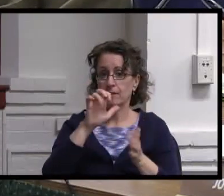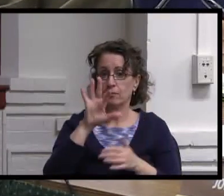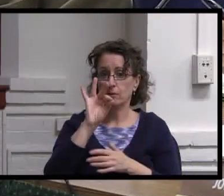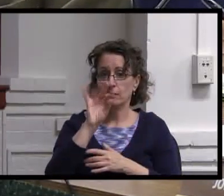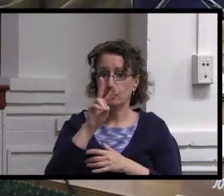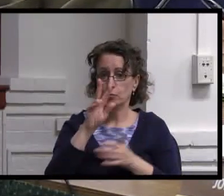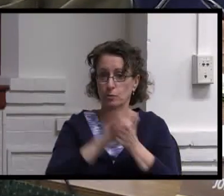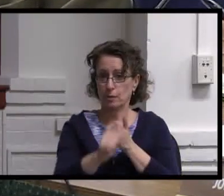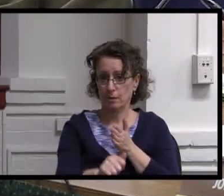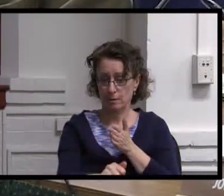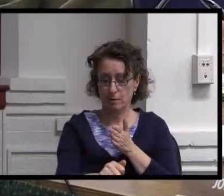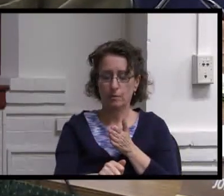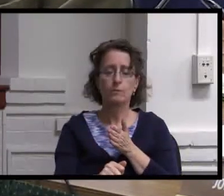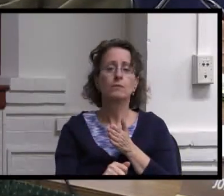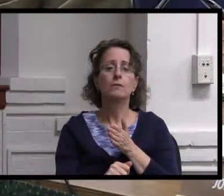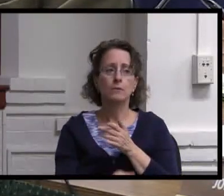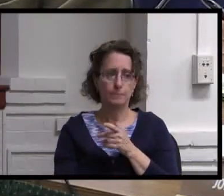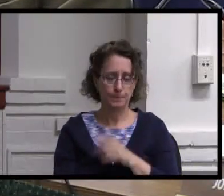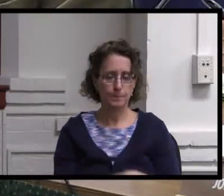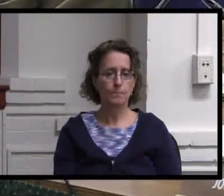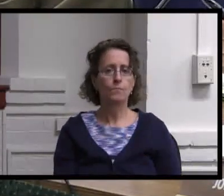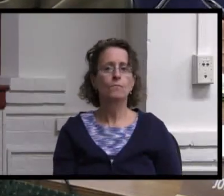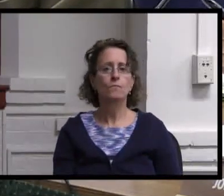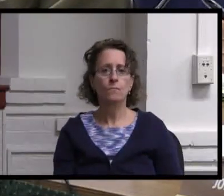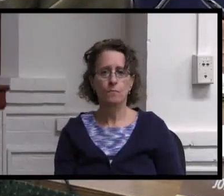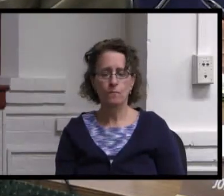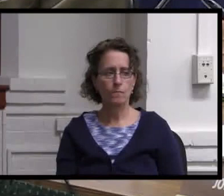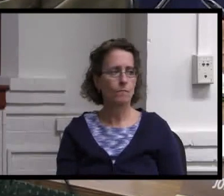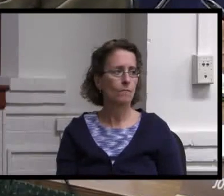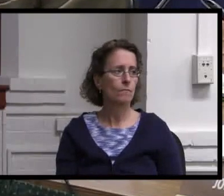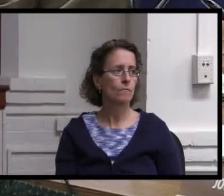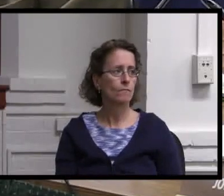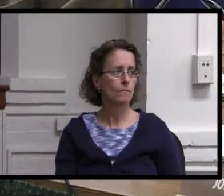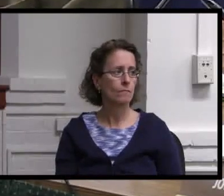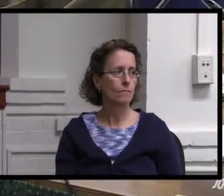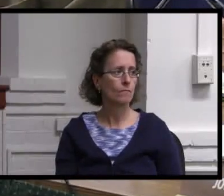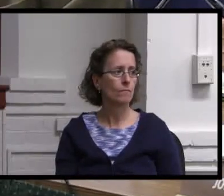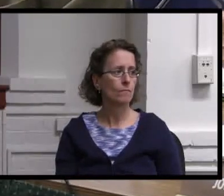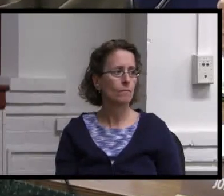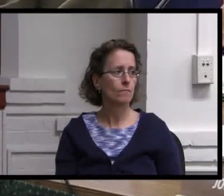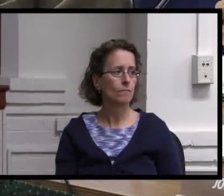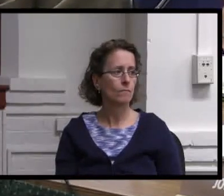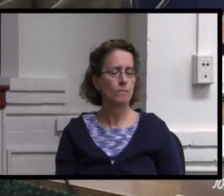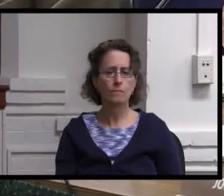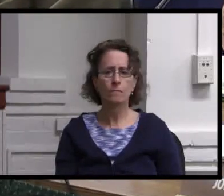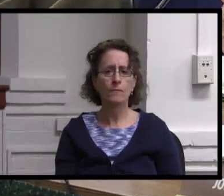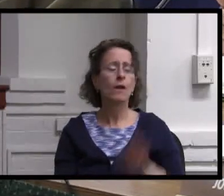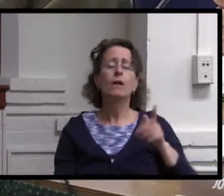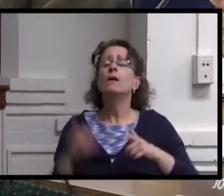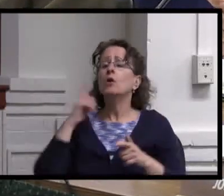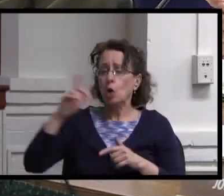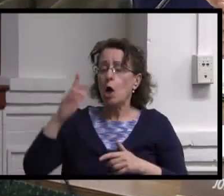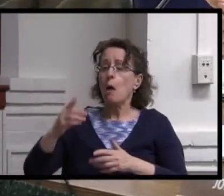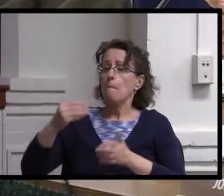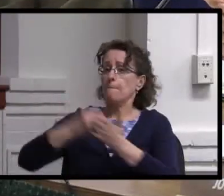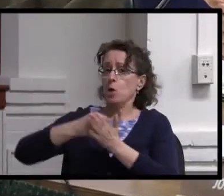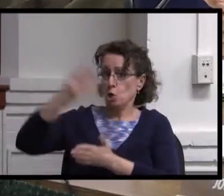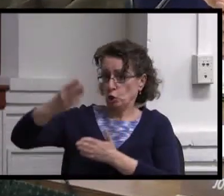$16,592 of cost to purchase, but we don't have a shipping figure yet on all of those